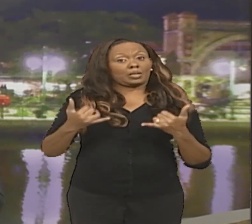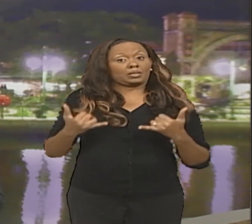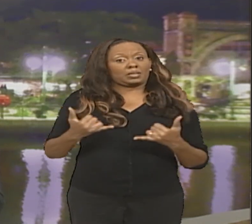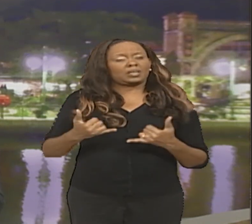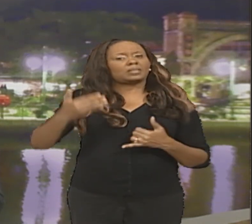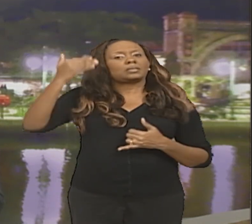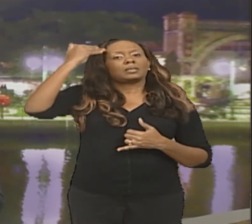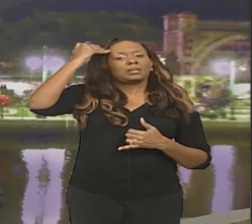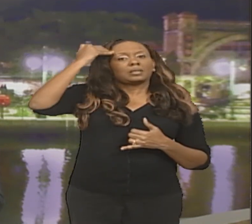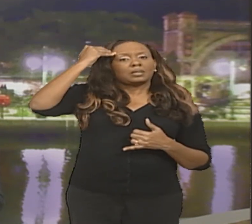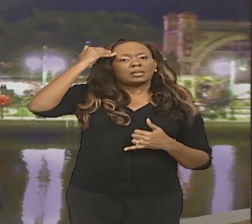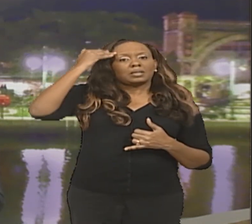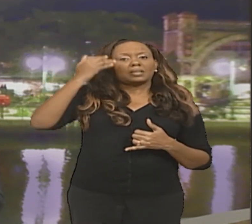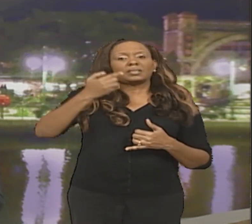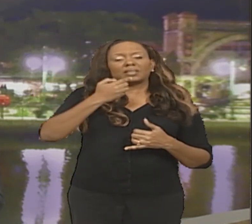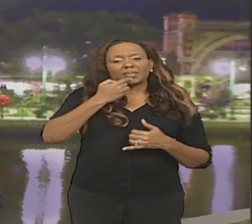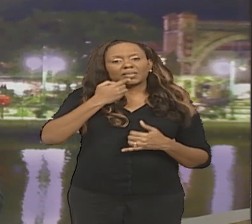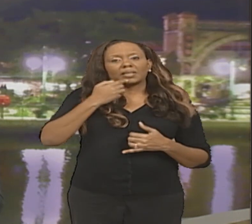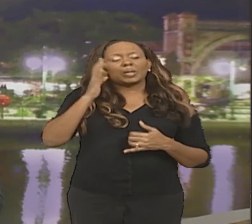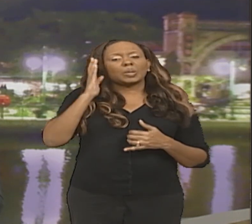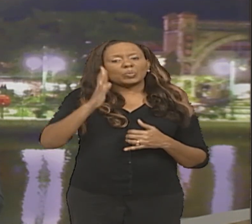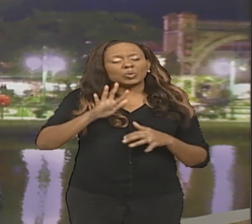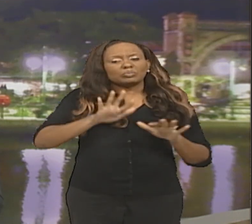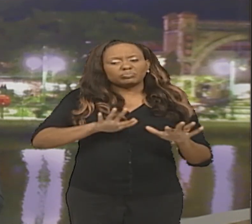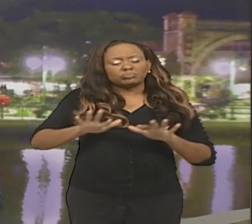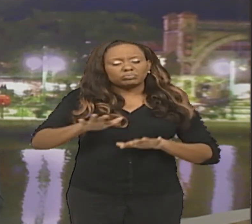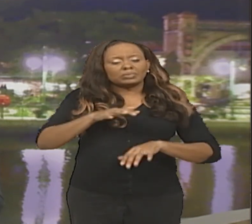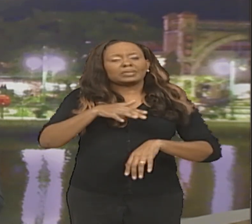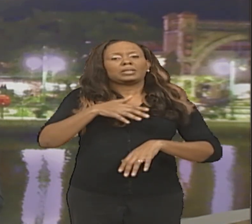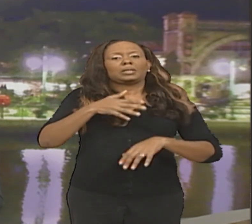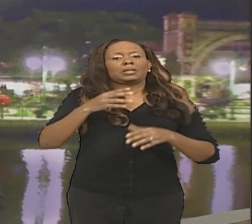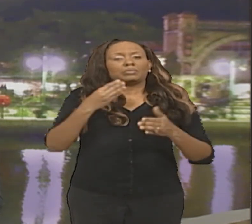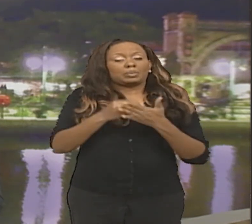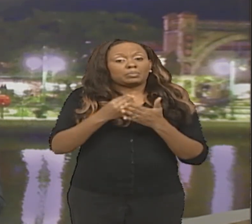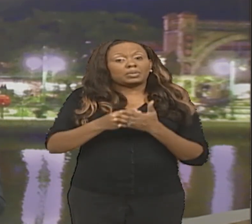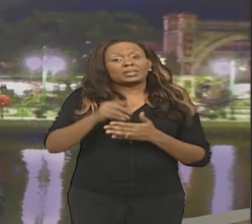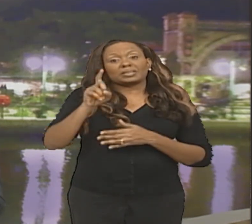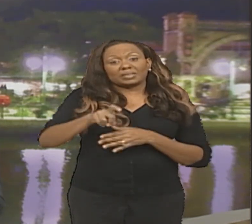he acknowledged going this route will not only take time, but also money.